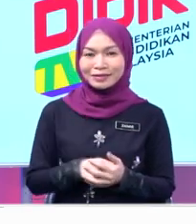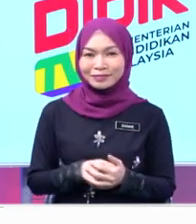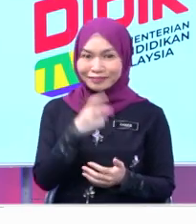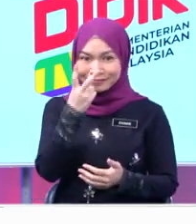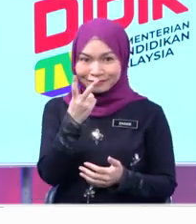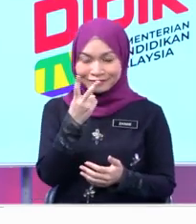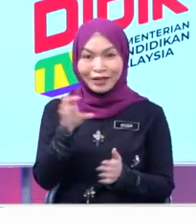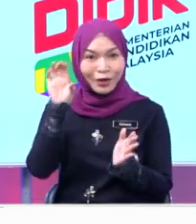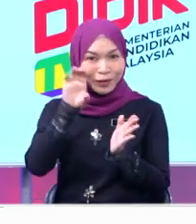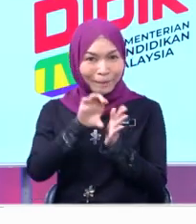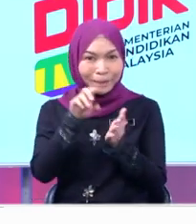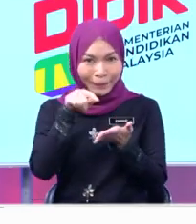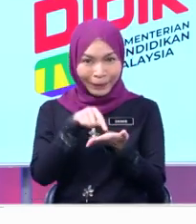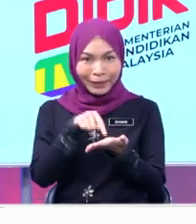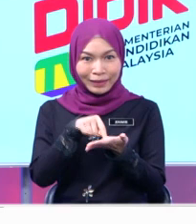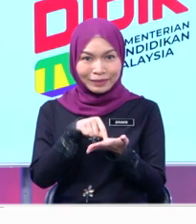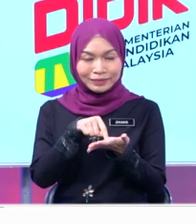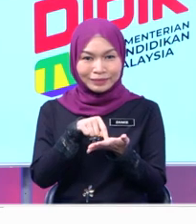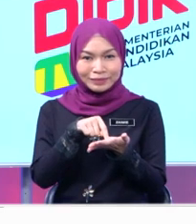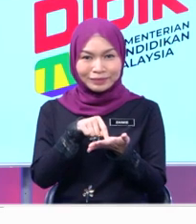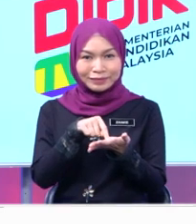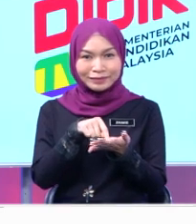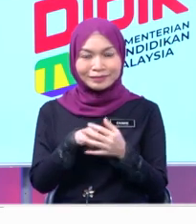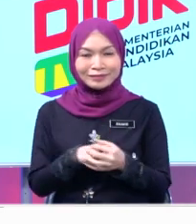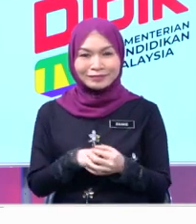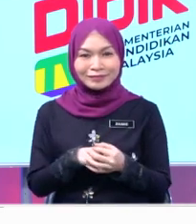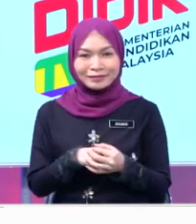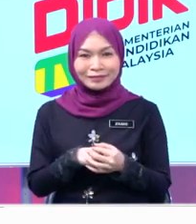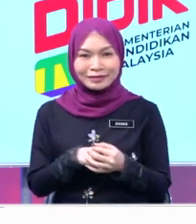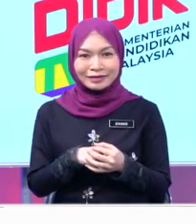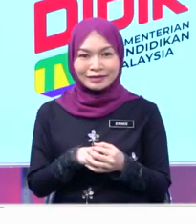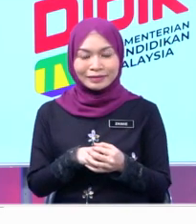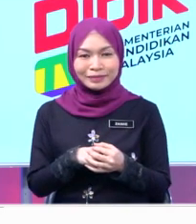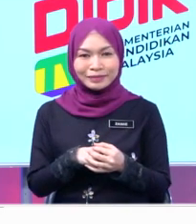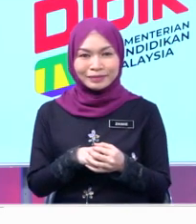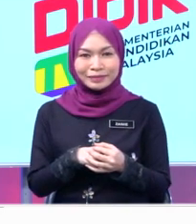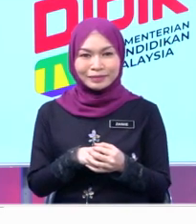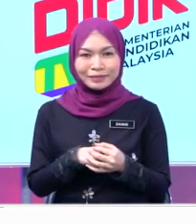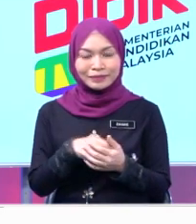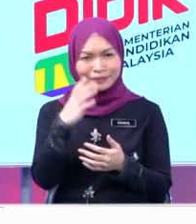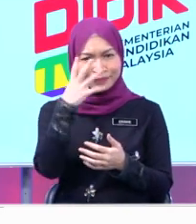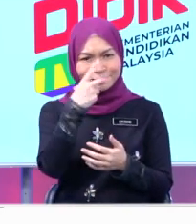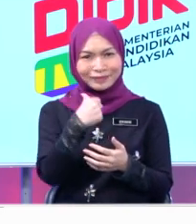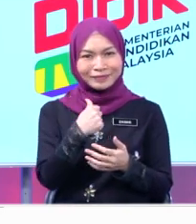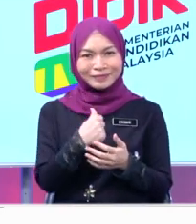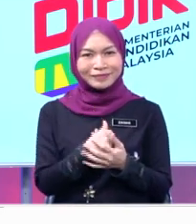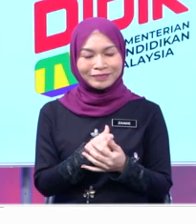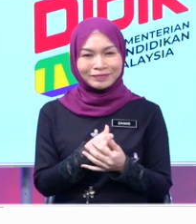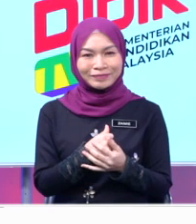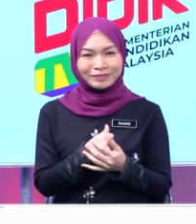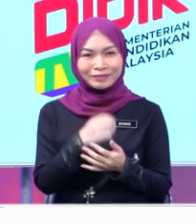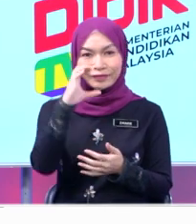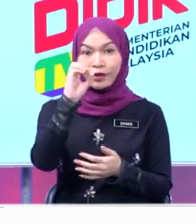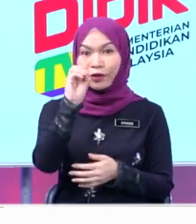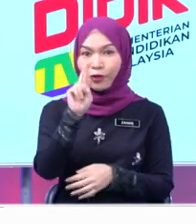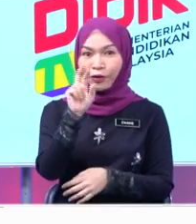picture on the top left. See the beautiful coral reefs, all right? What's weird about that picture? Or